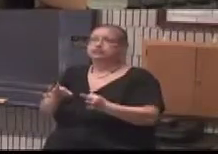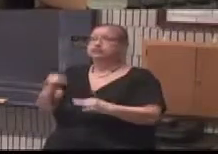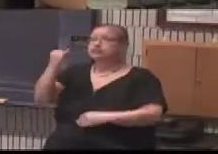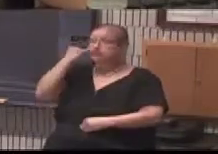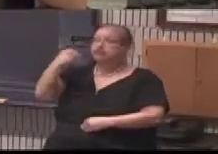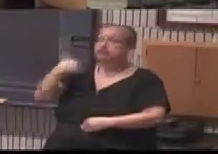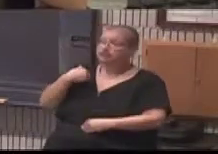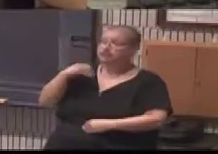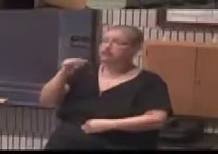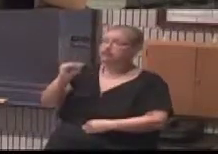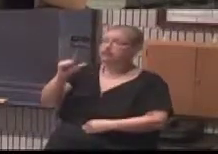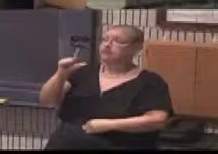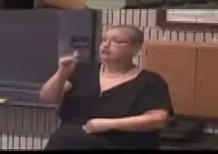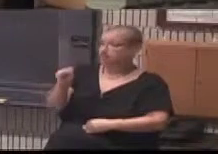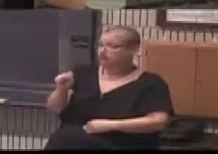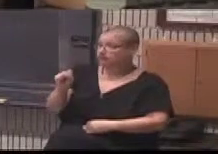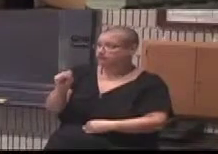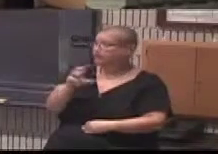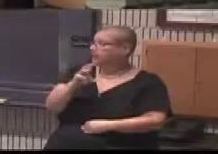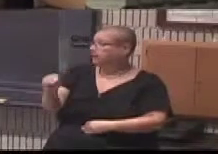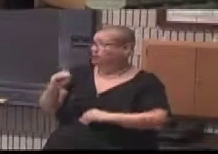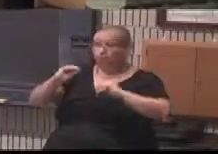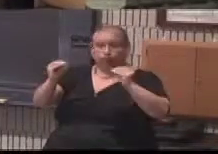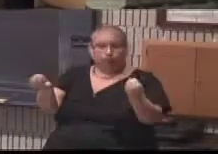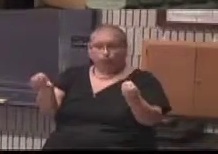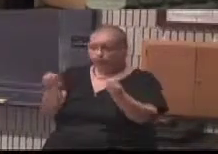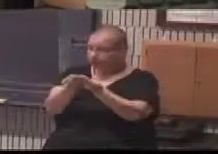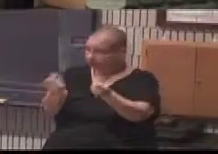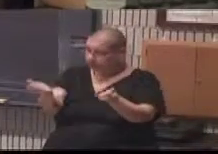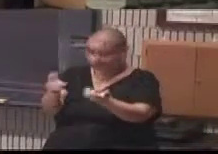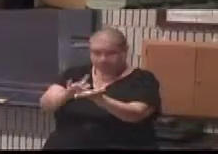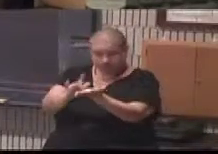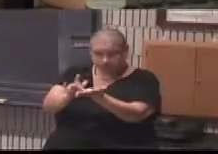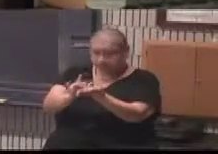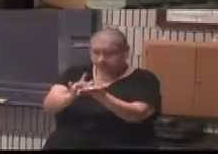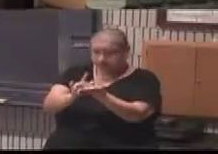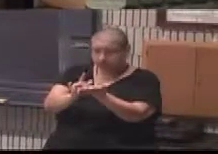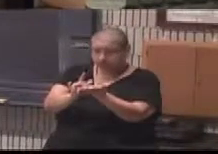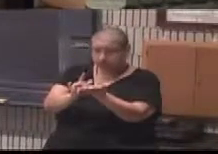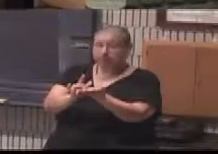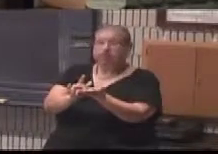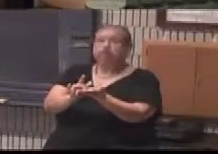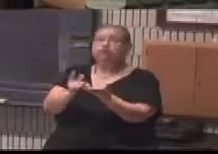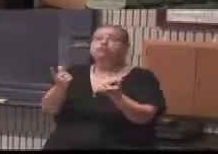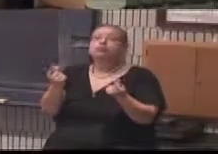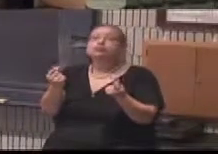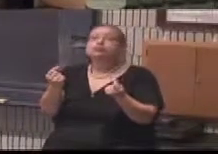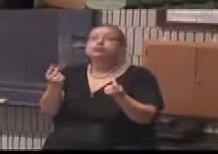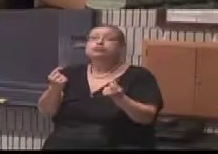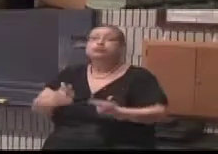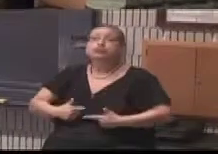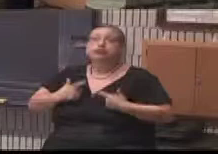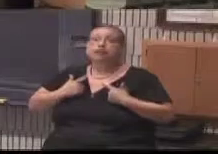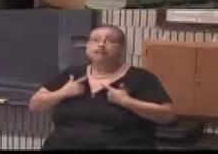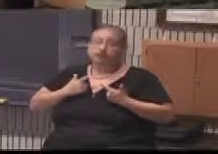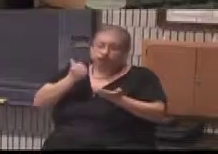have ALS, and there isn't a cure as of today, do they wish to extend their life with supports or treatments such as